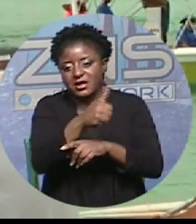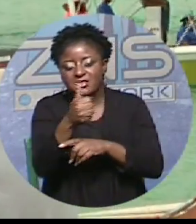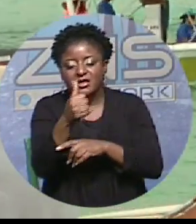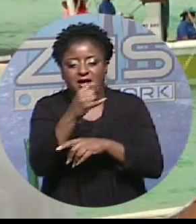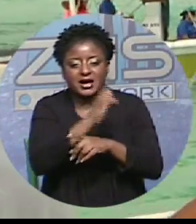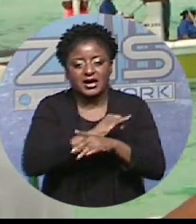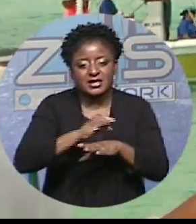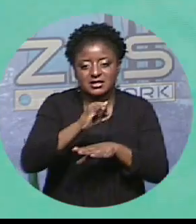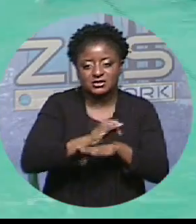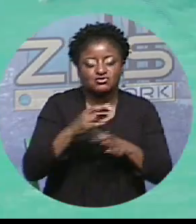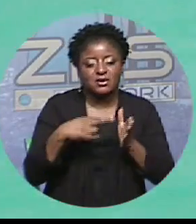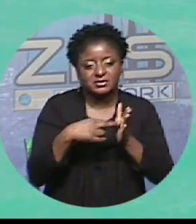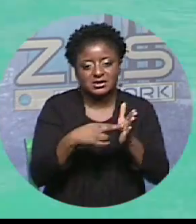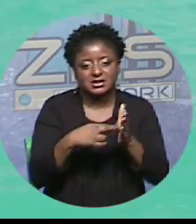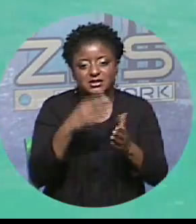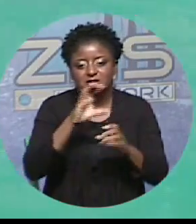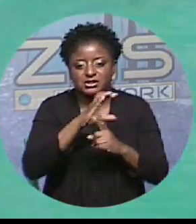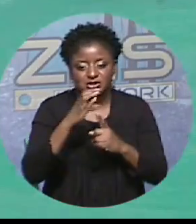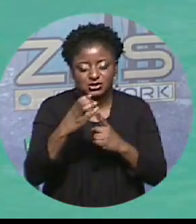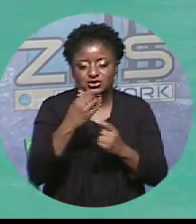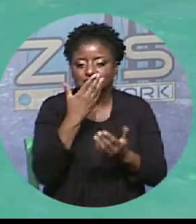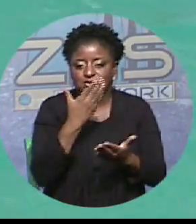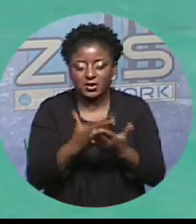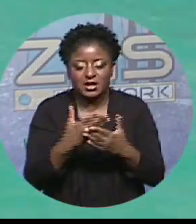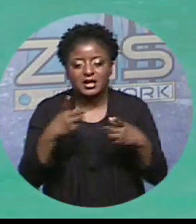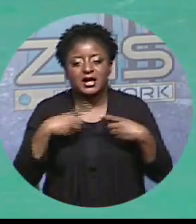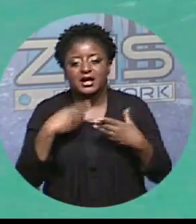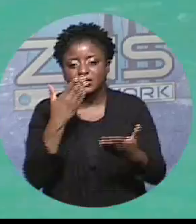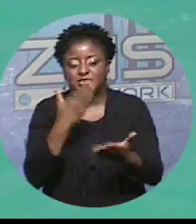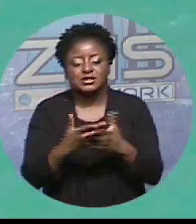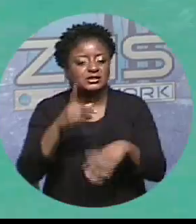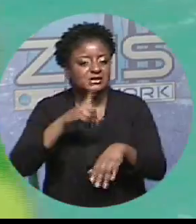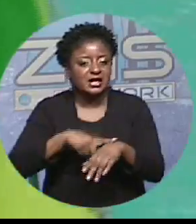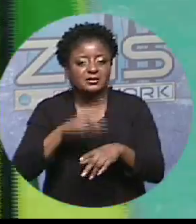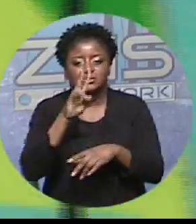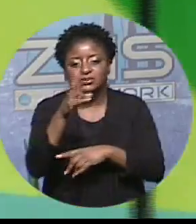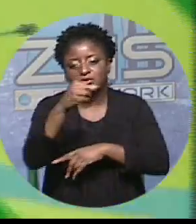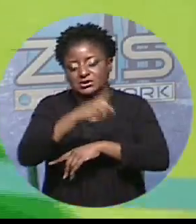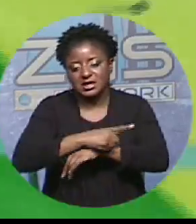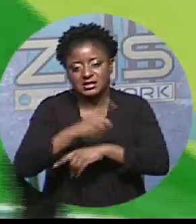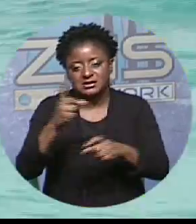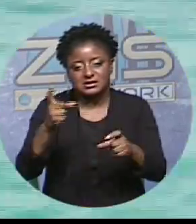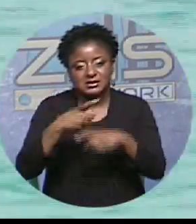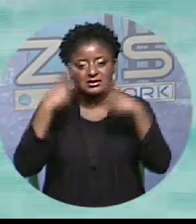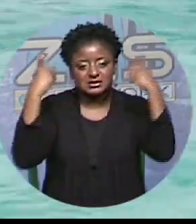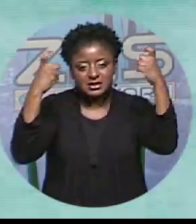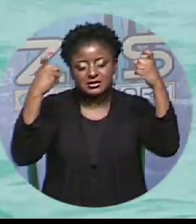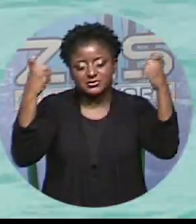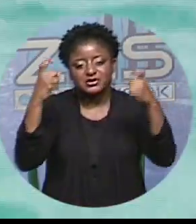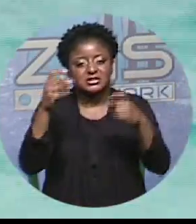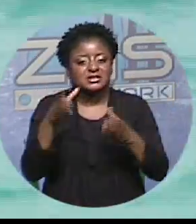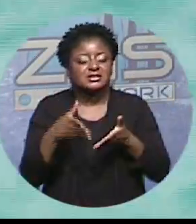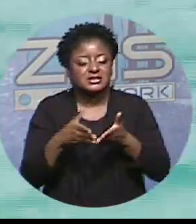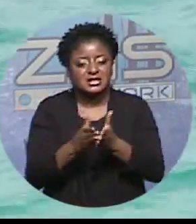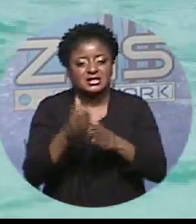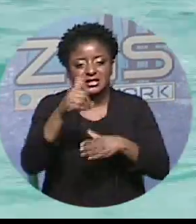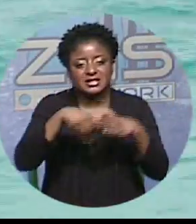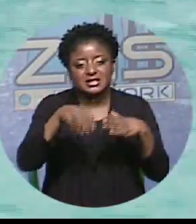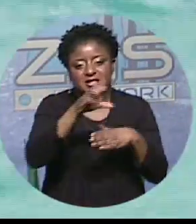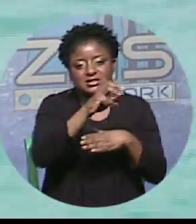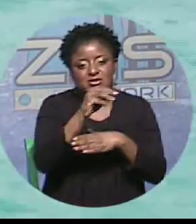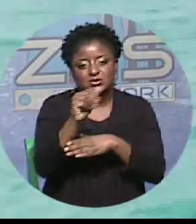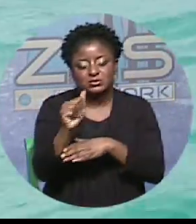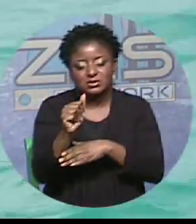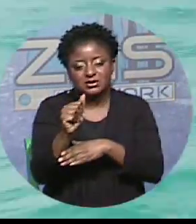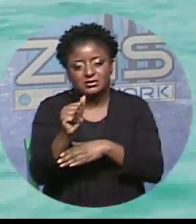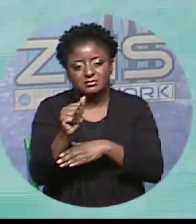and had a good time. 2 days of successful sailing in beautiful Georgetown, Exuma. The Nationals will take place next